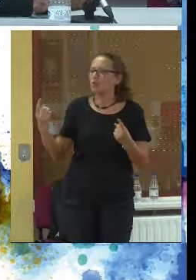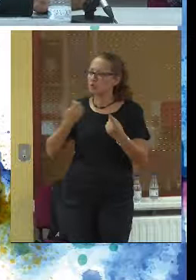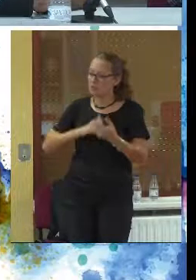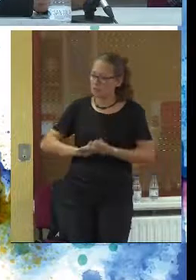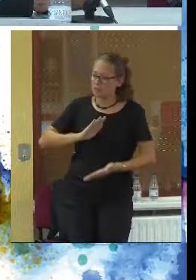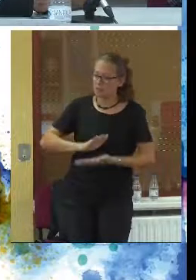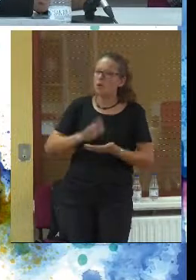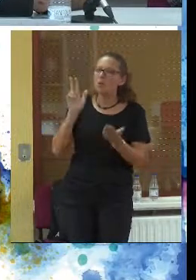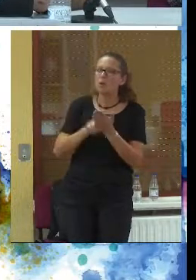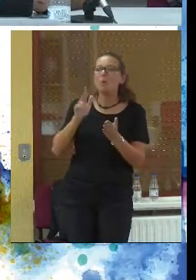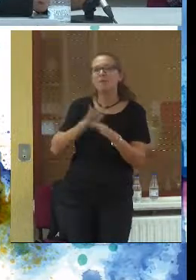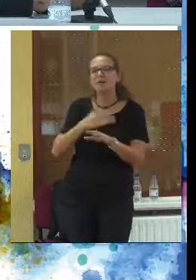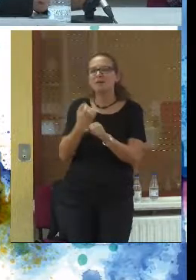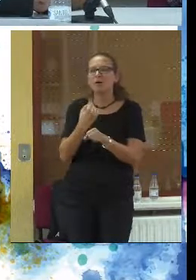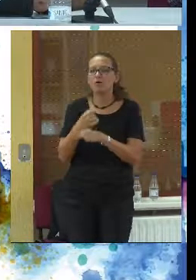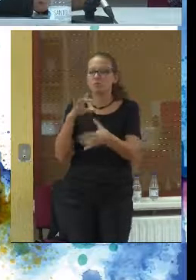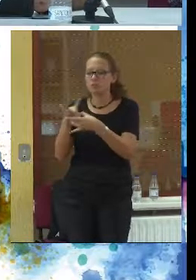what task.